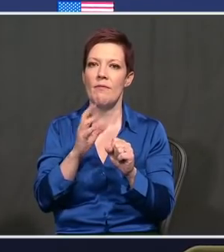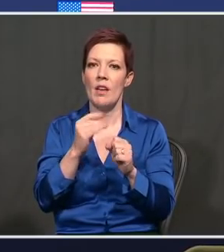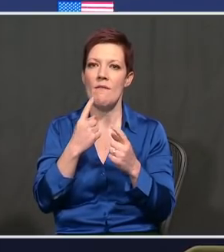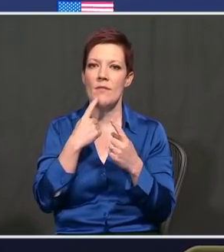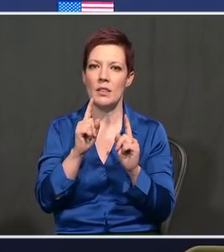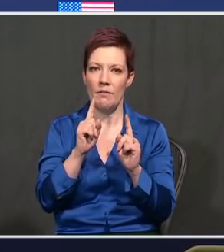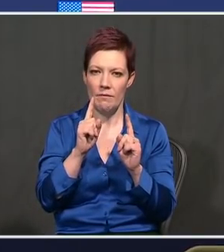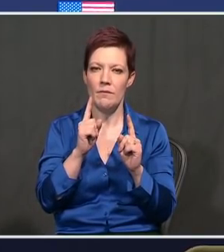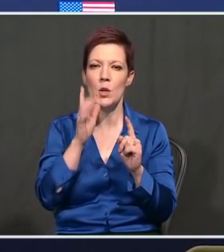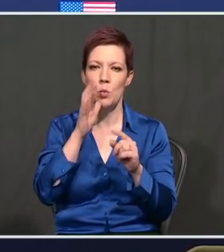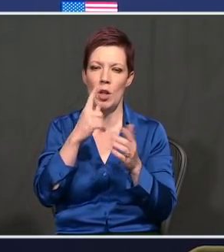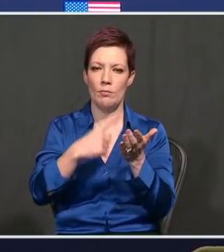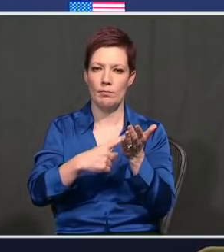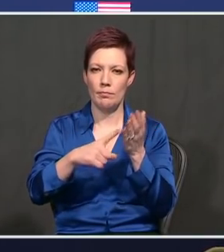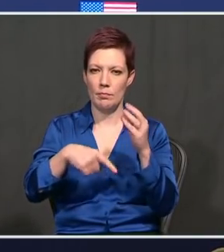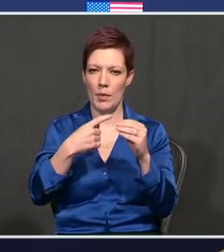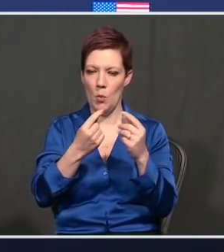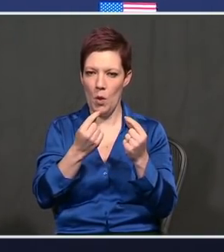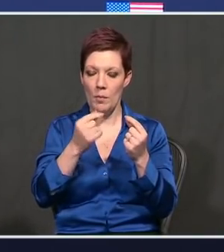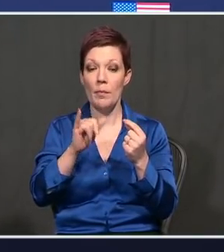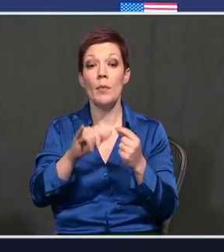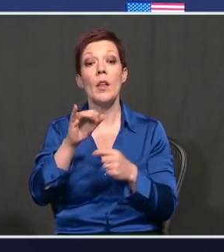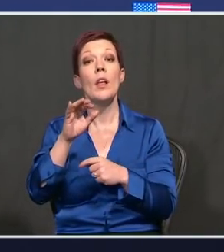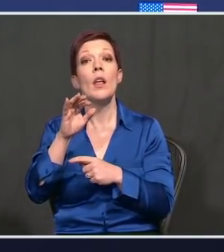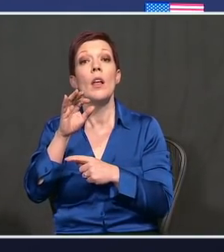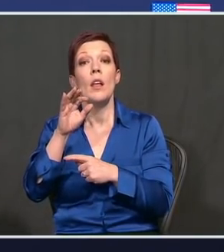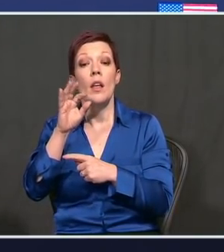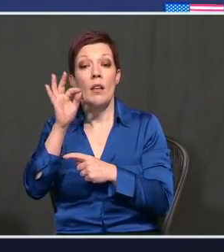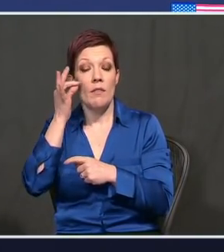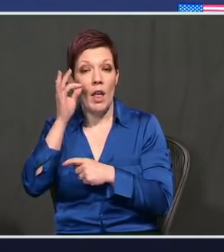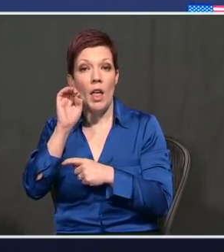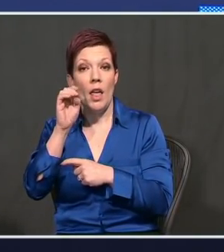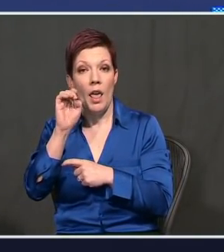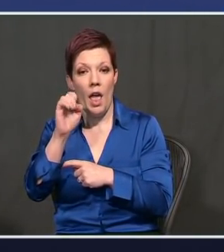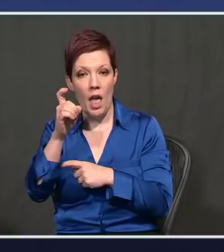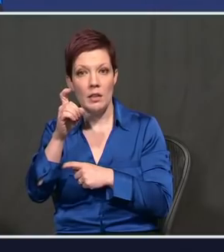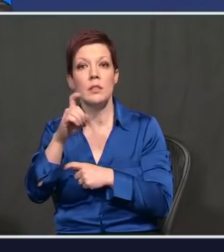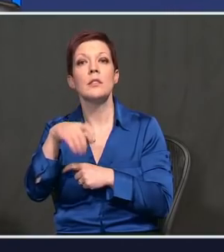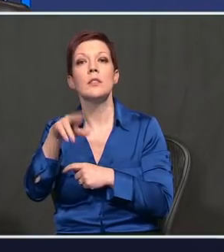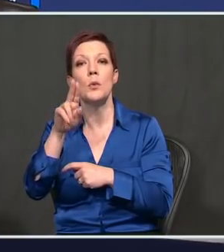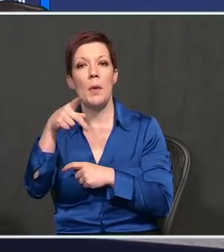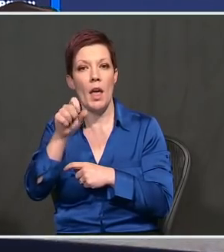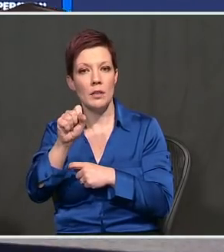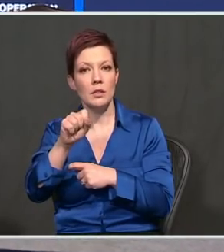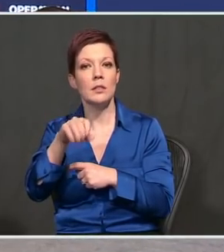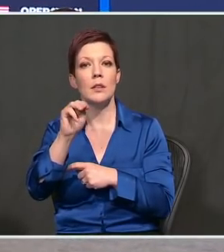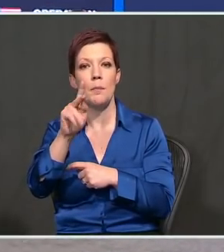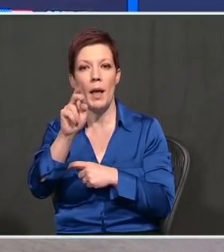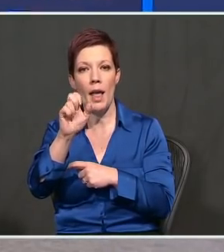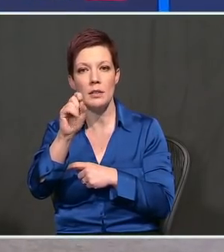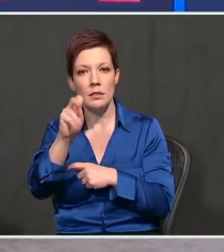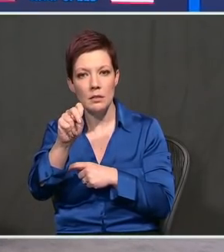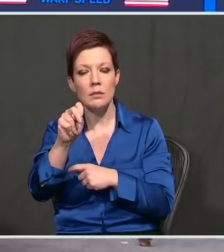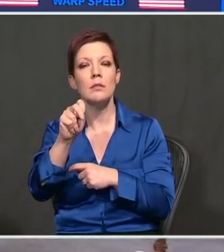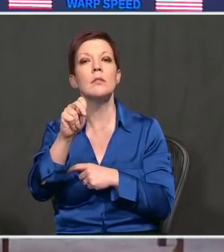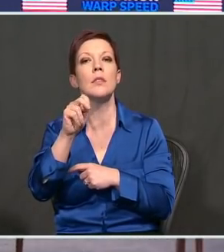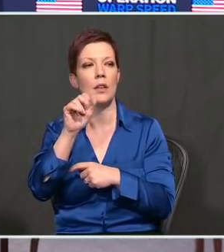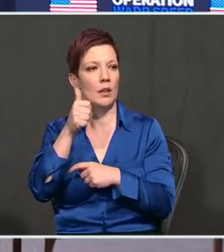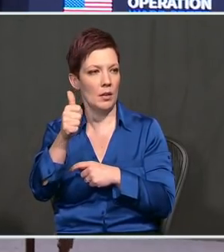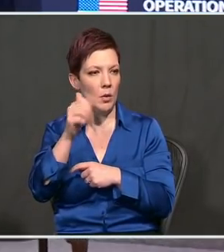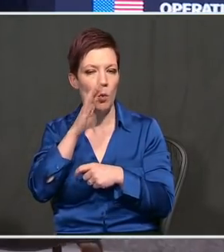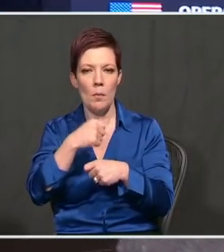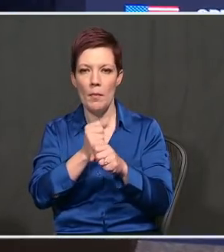Girard and the executives from FedEx, UPS, McKesson, and Thermo Fisher will discuss cold storage, handling, and